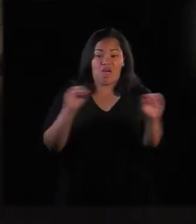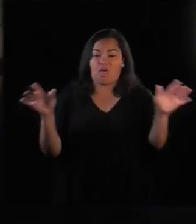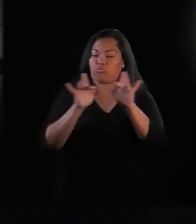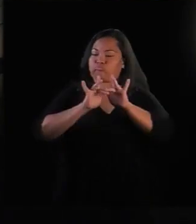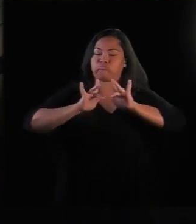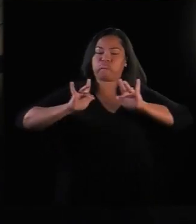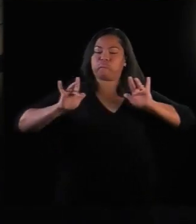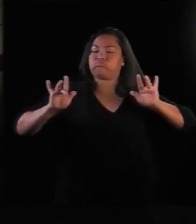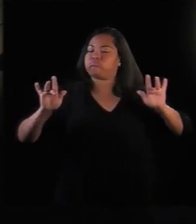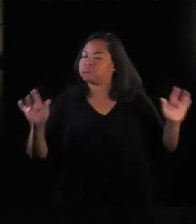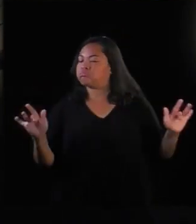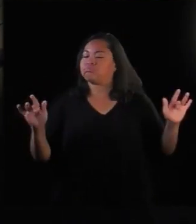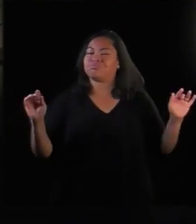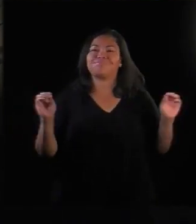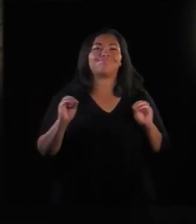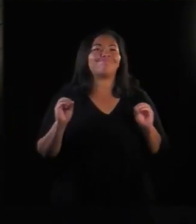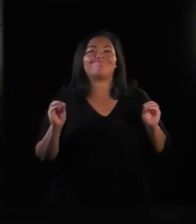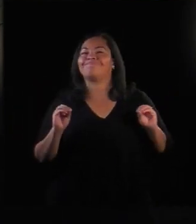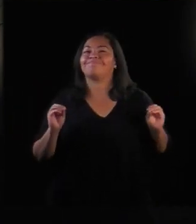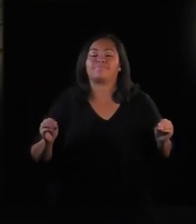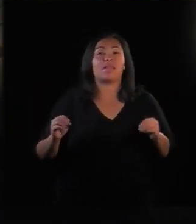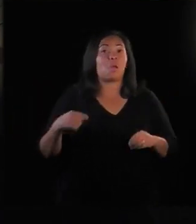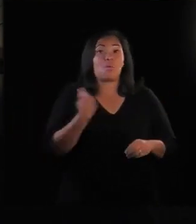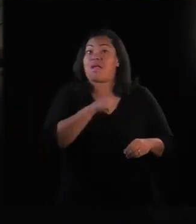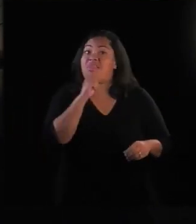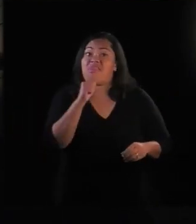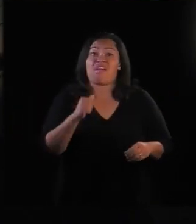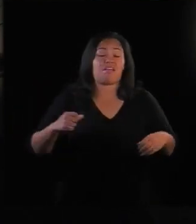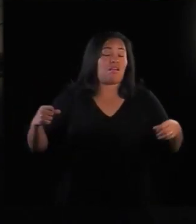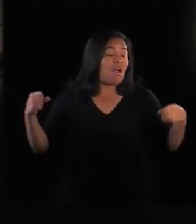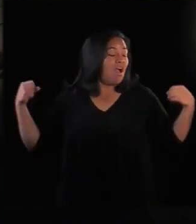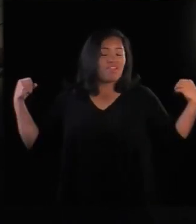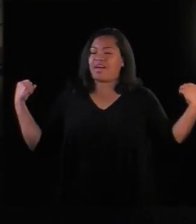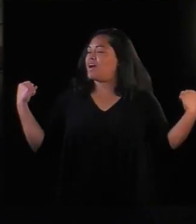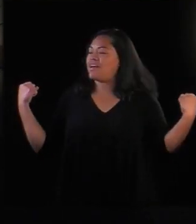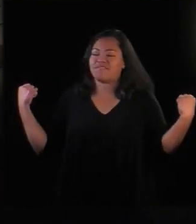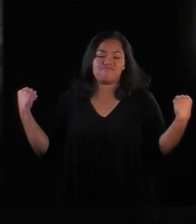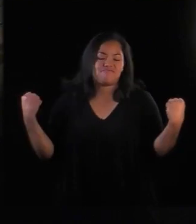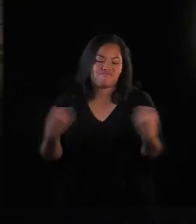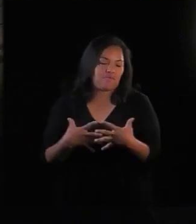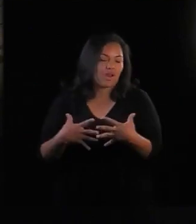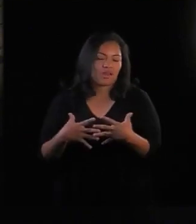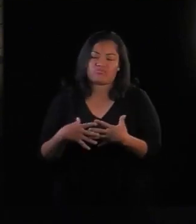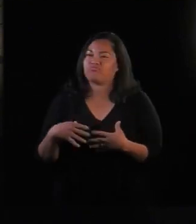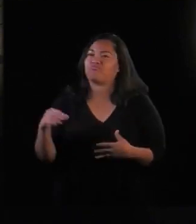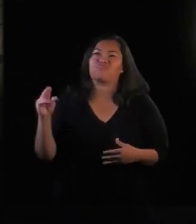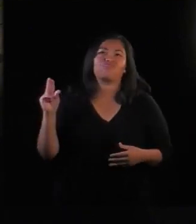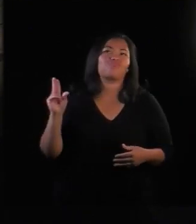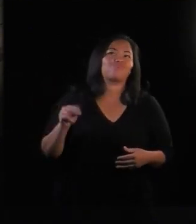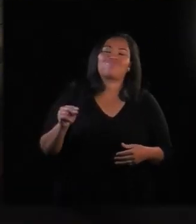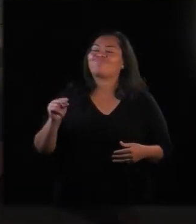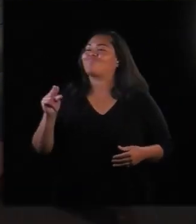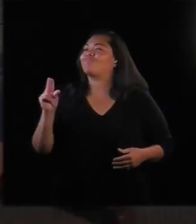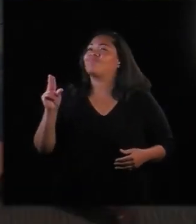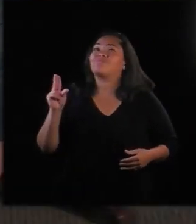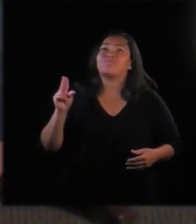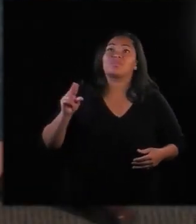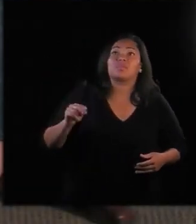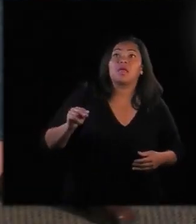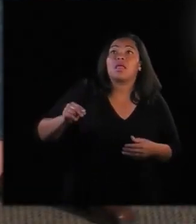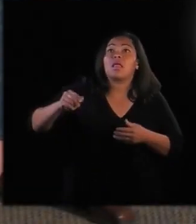Absolutely nothing. Come on, we're not afraid. I'm not afraid